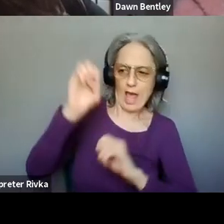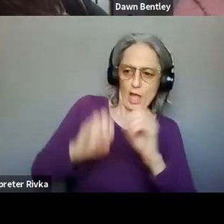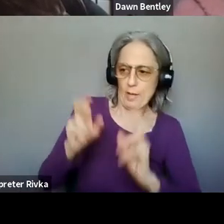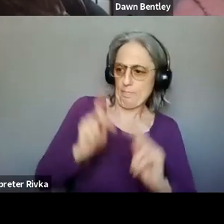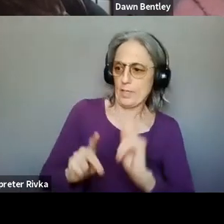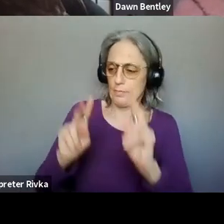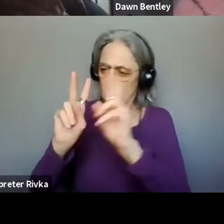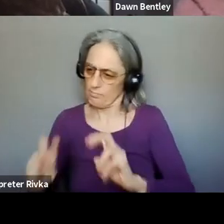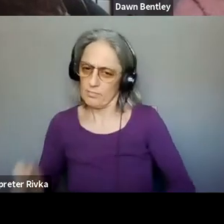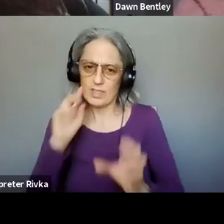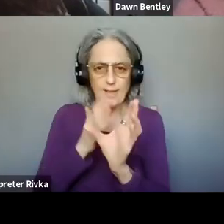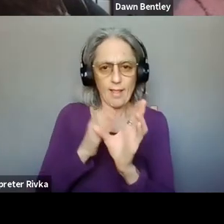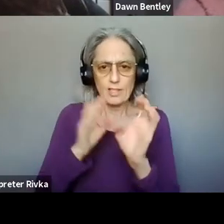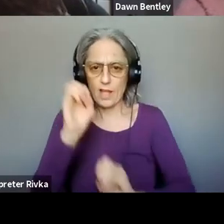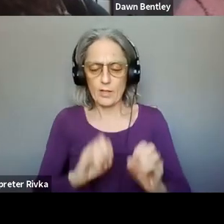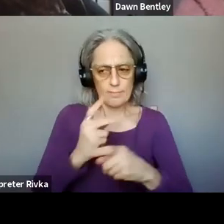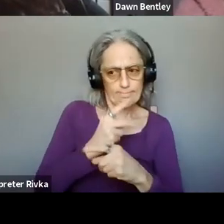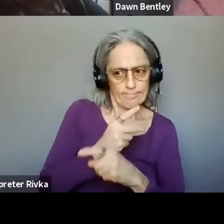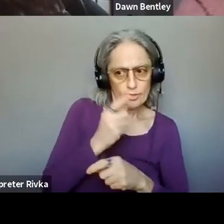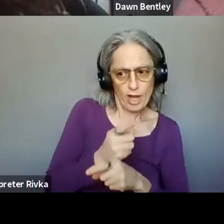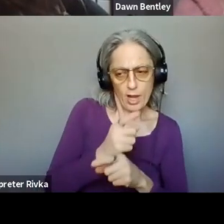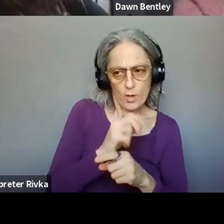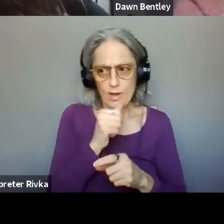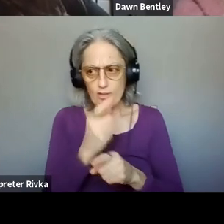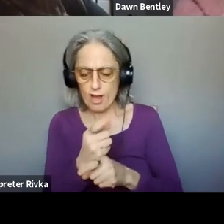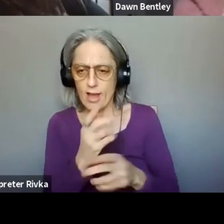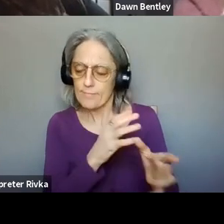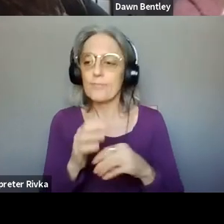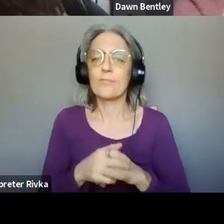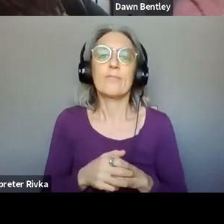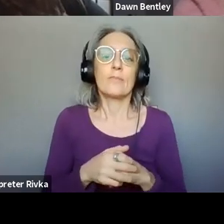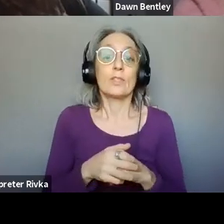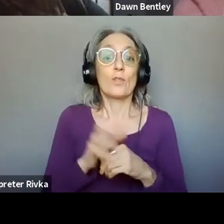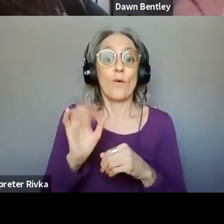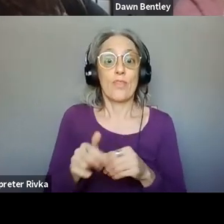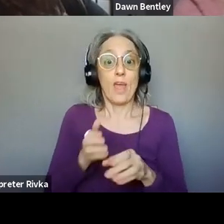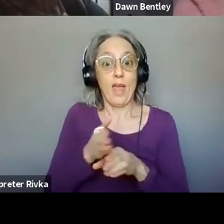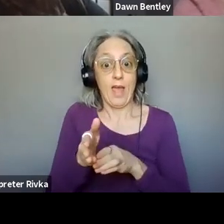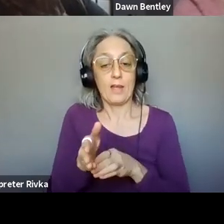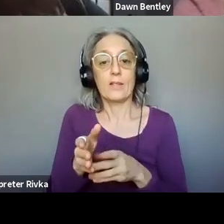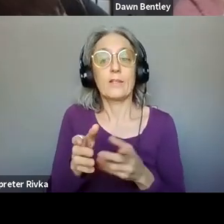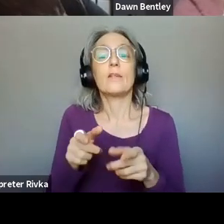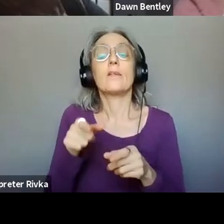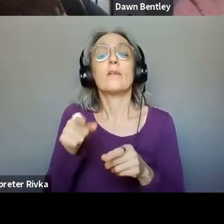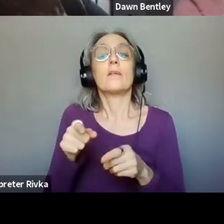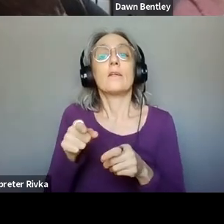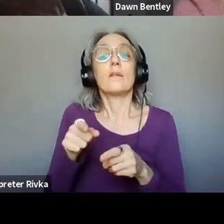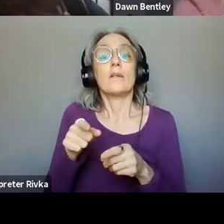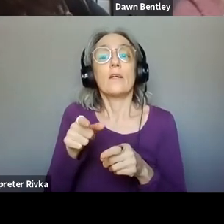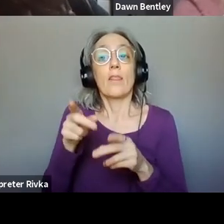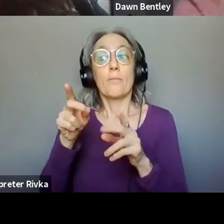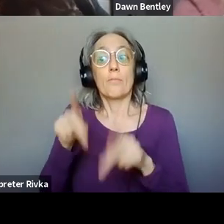we rely on experts in those areas. So the individual who's the subject of the proposed